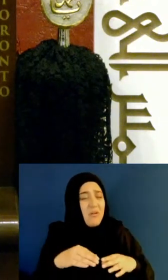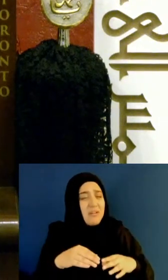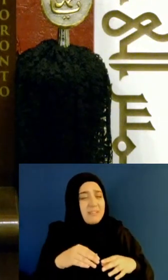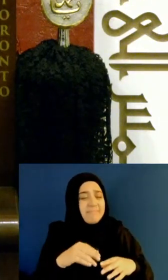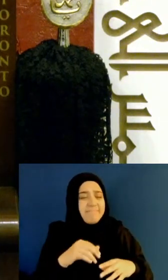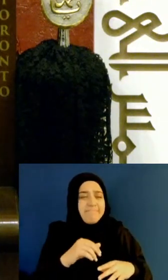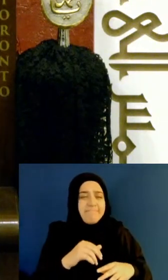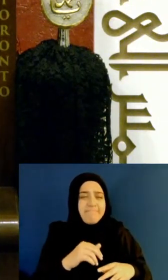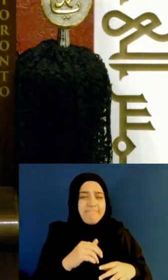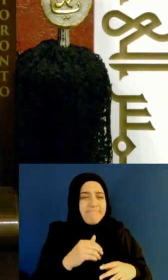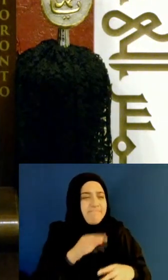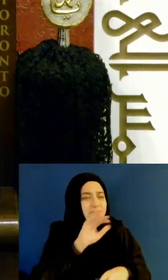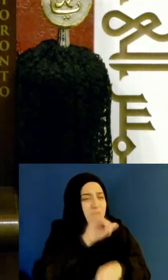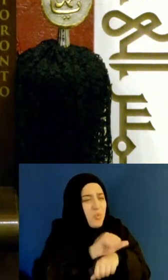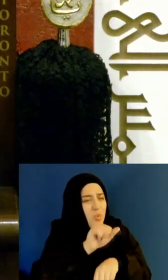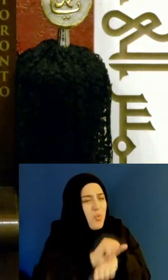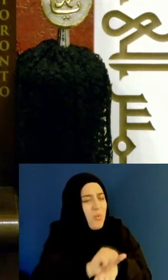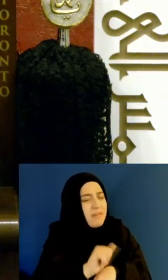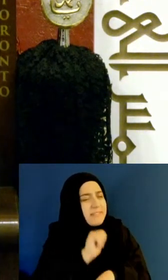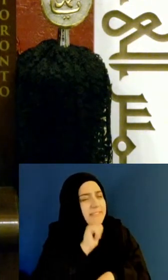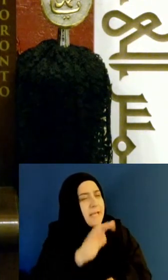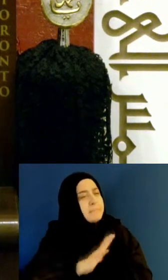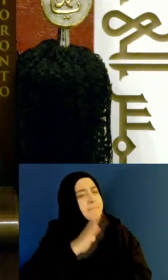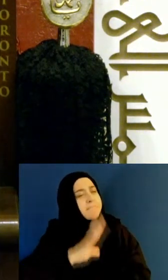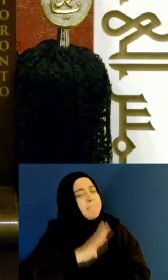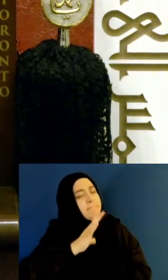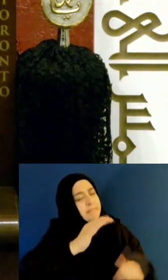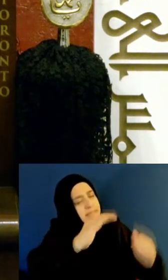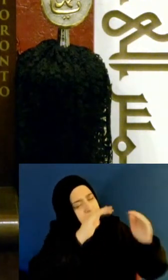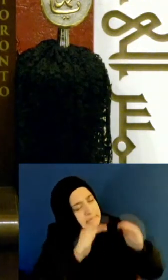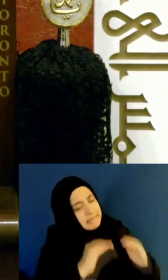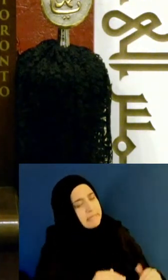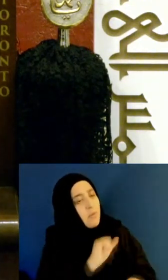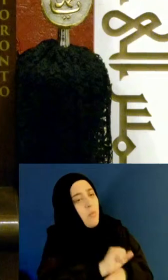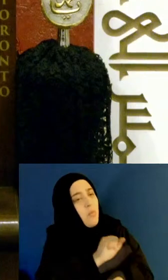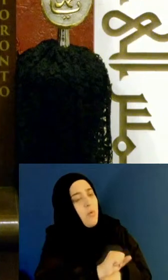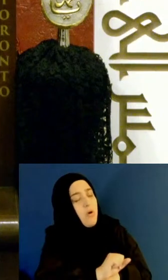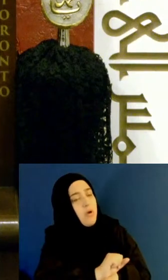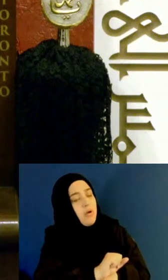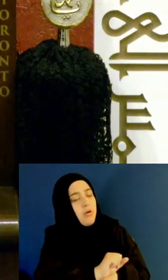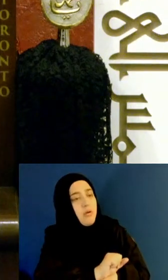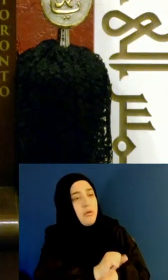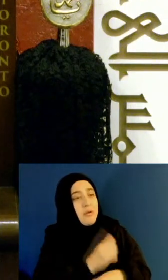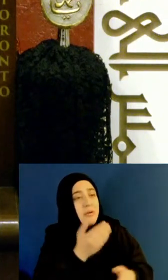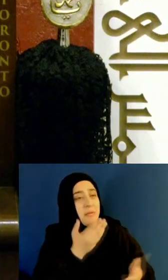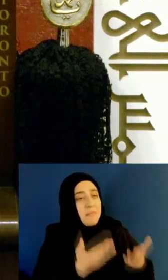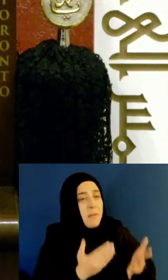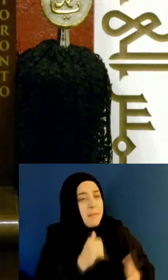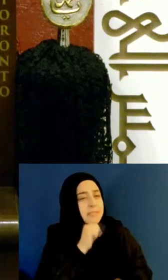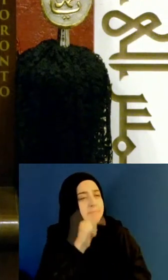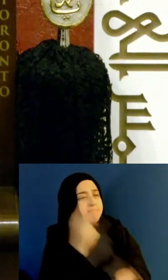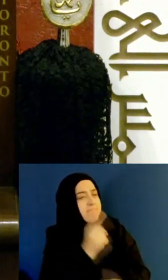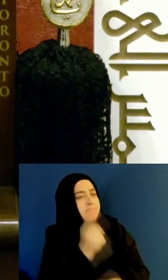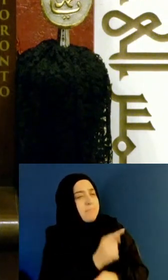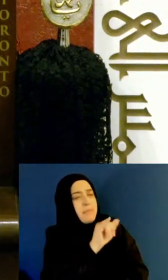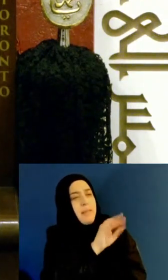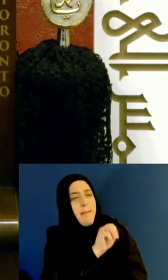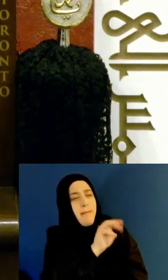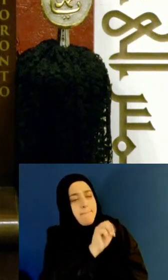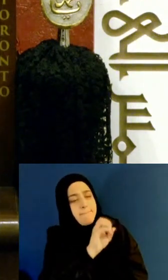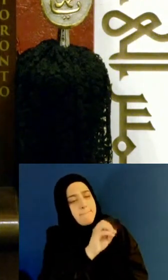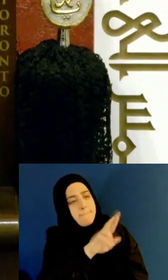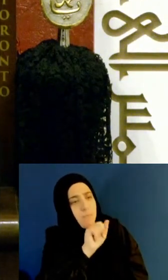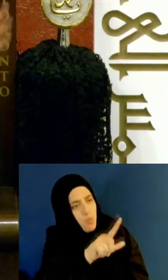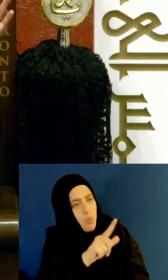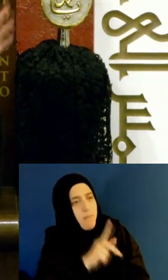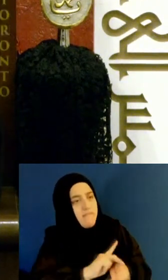undignified work, undignified professions, maybe even immoral professions, because